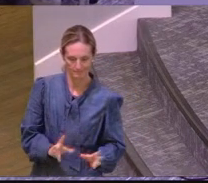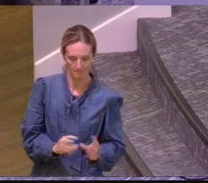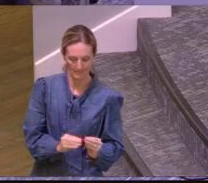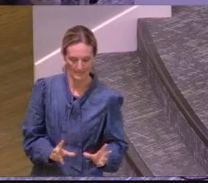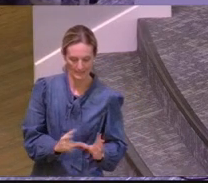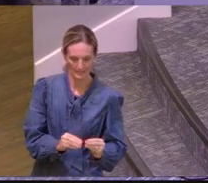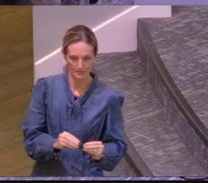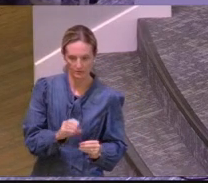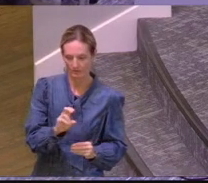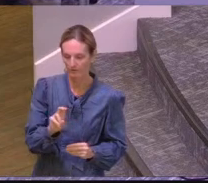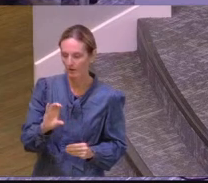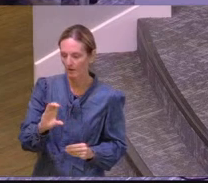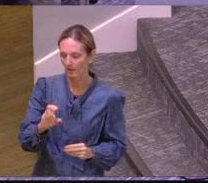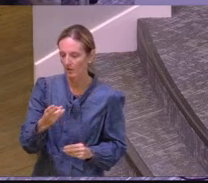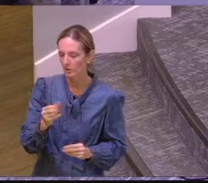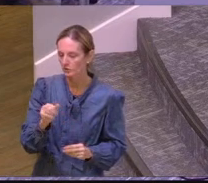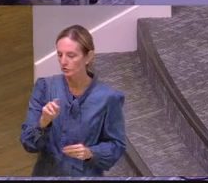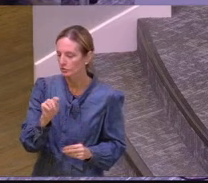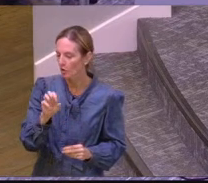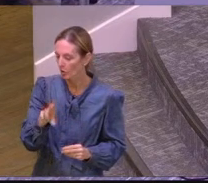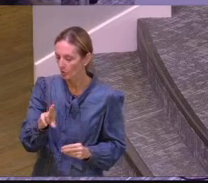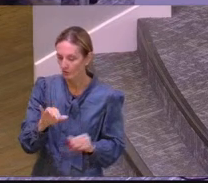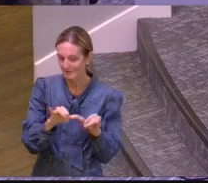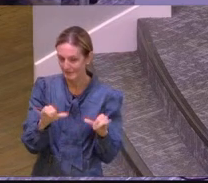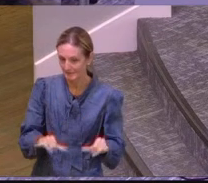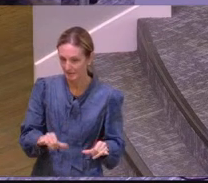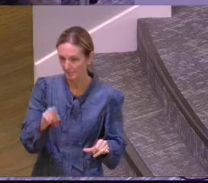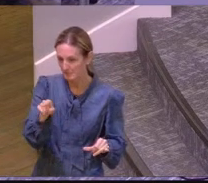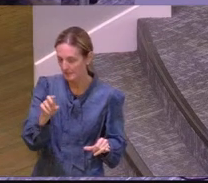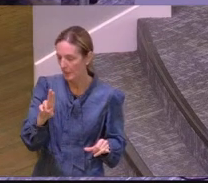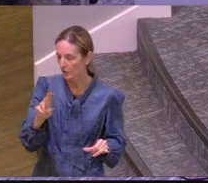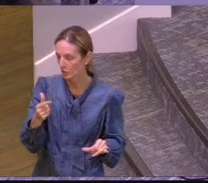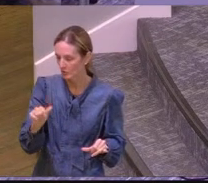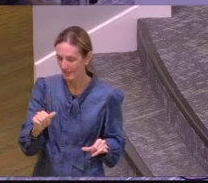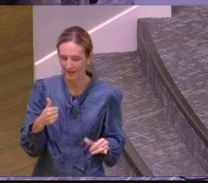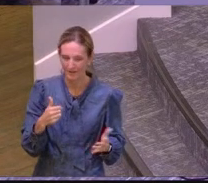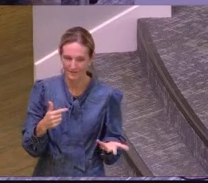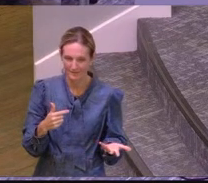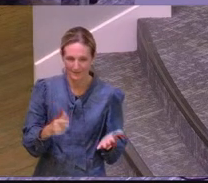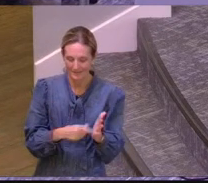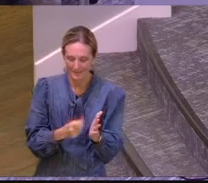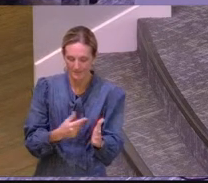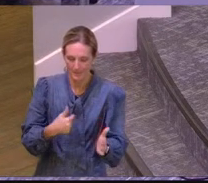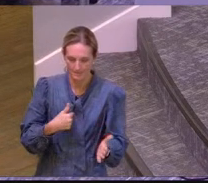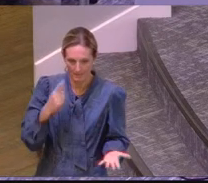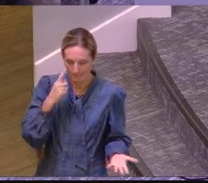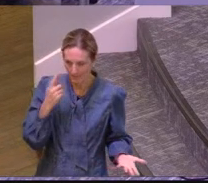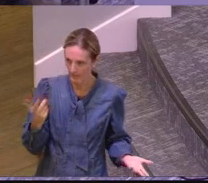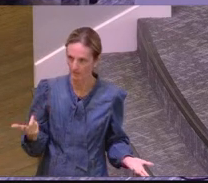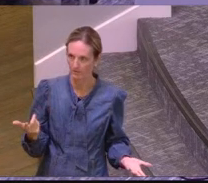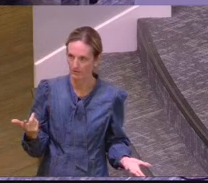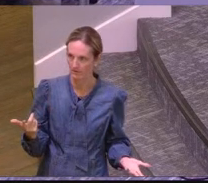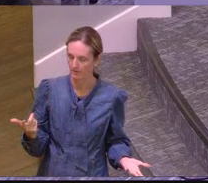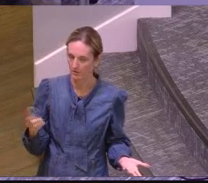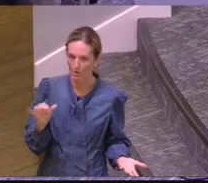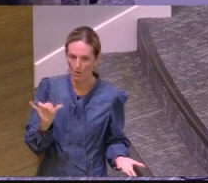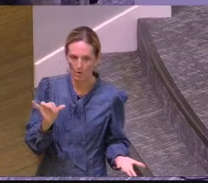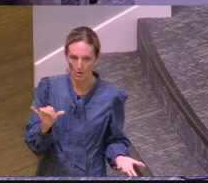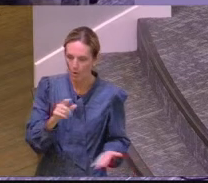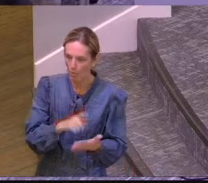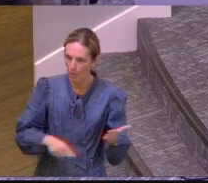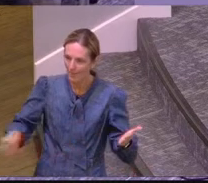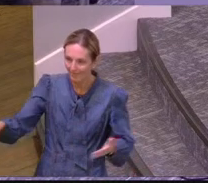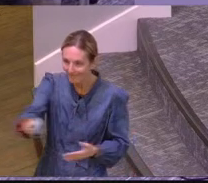charter systems at UGA, you know, I'm sometimes astounded what these schools present to us.